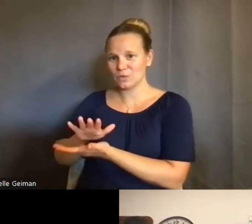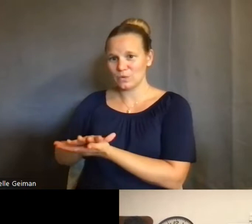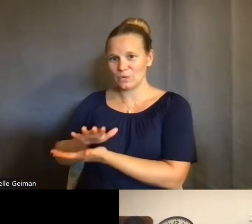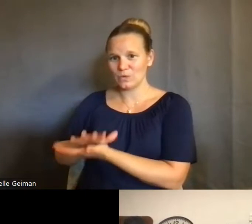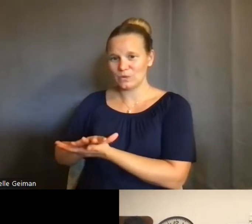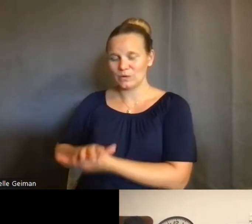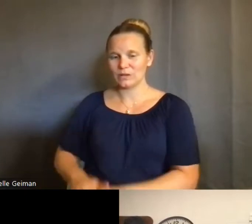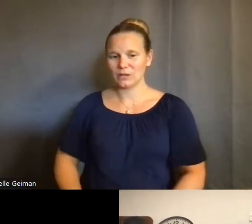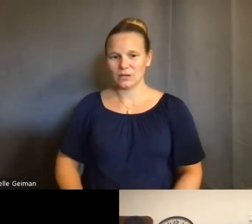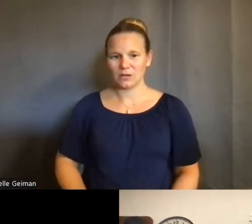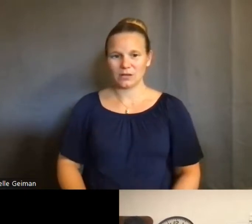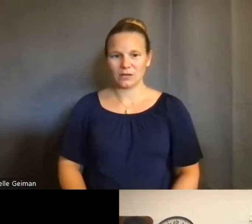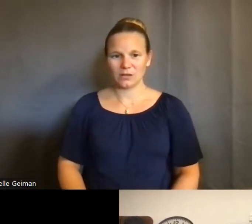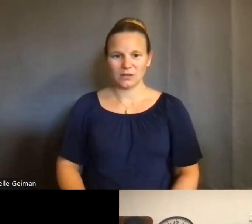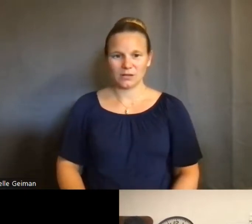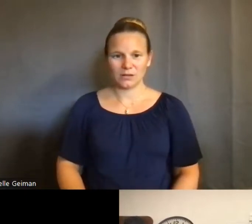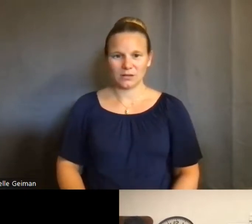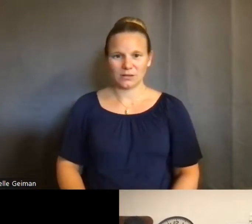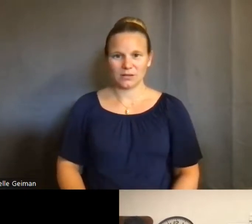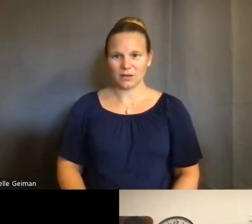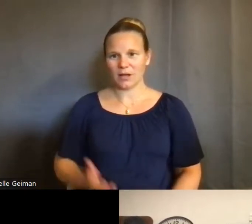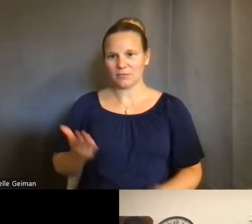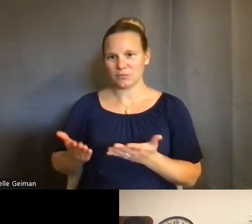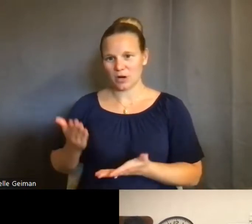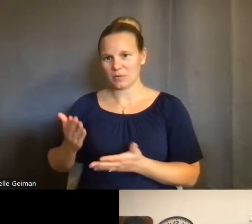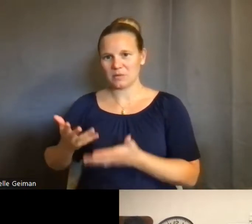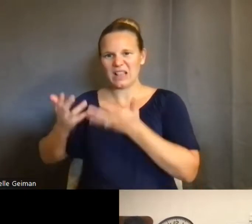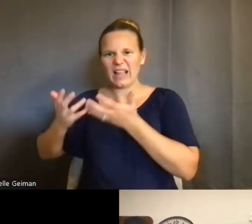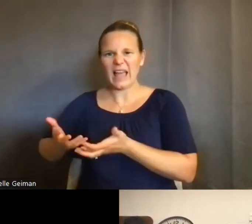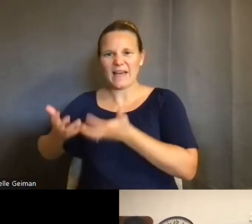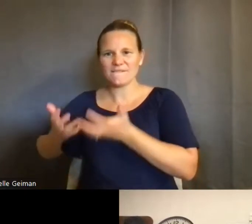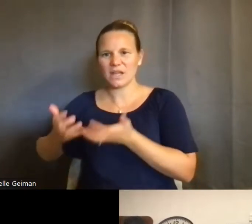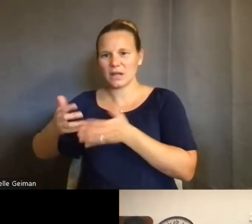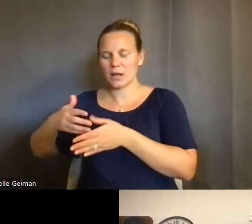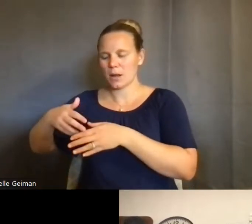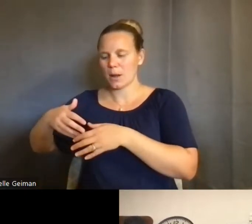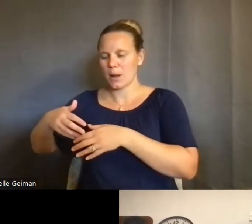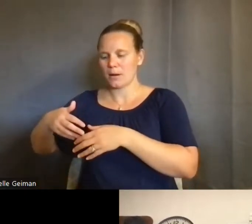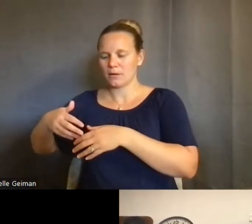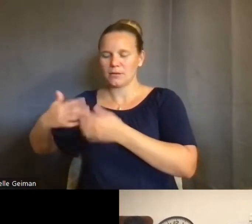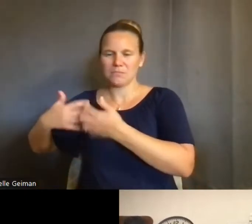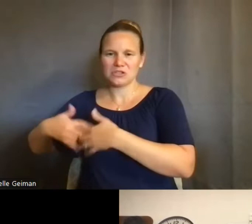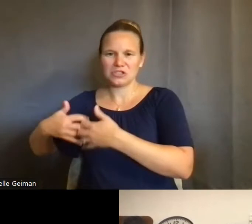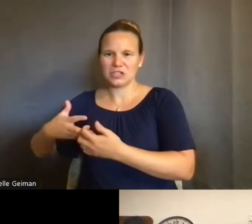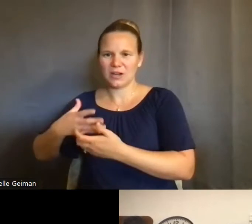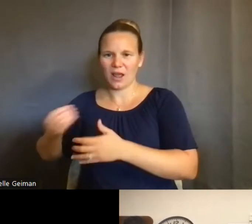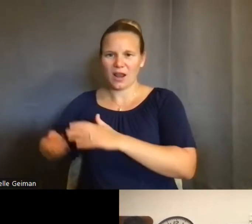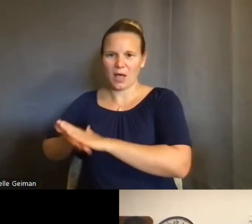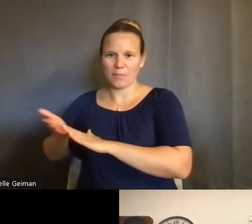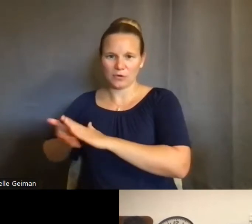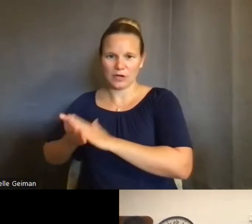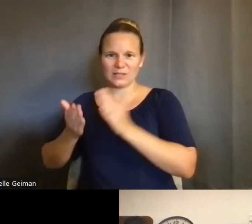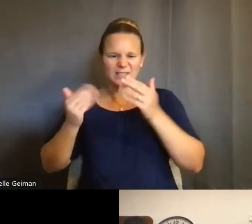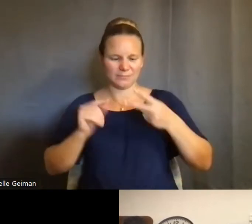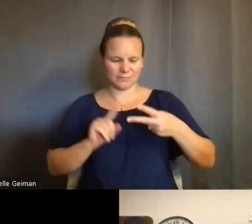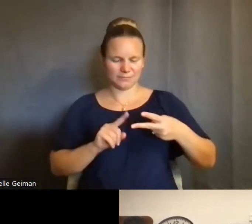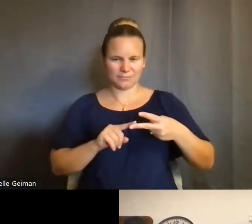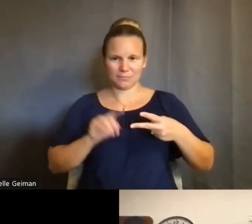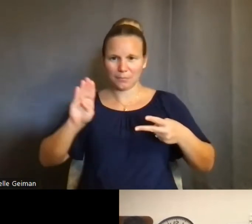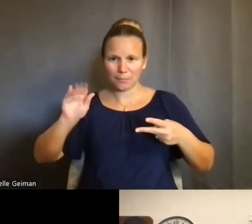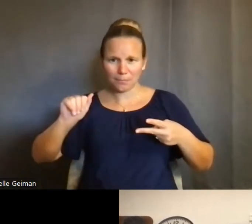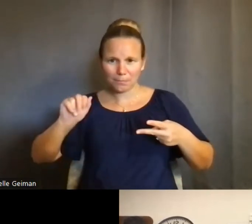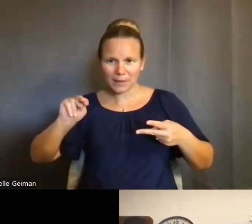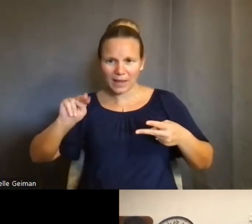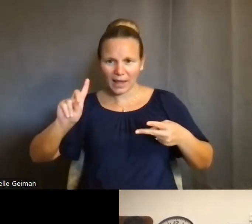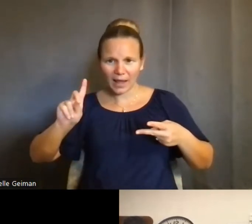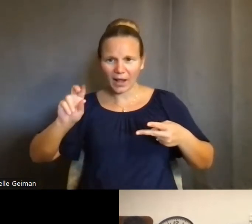there and get into heavy machinery and operation. The second question was about band, right? Yeah, band or a music